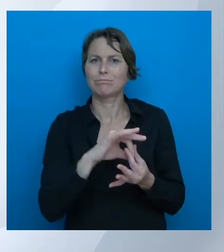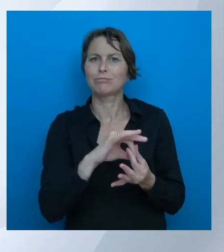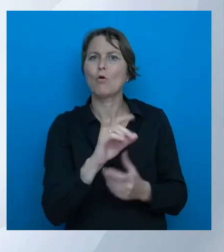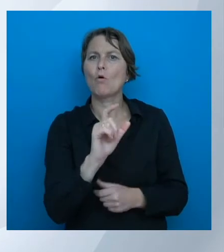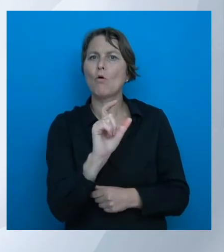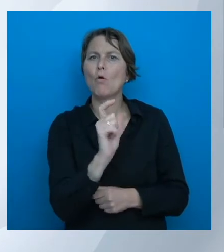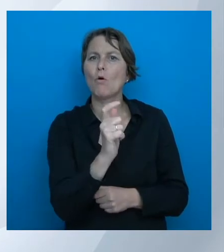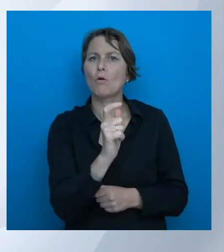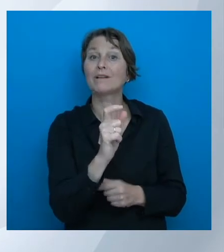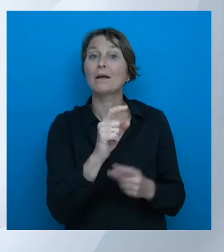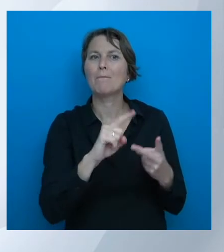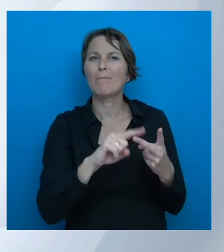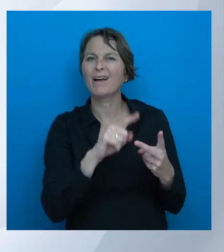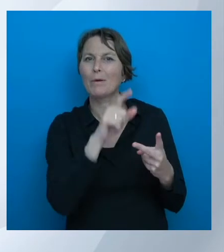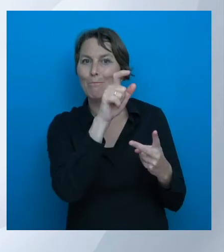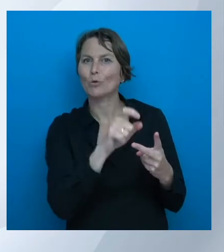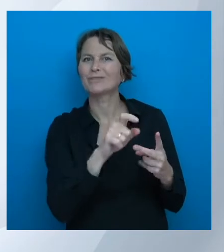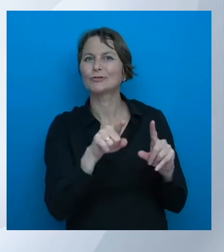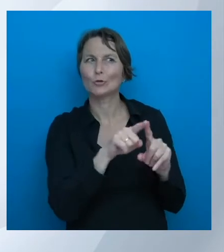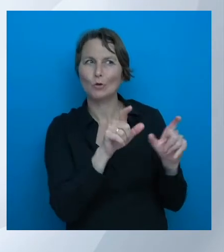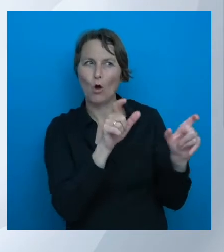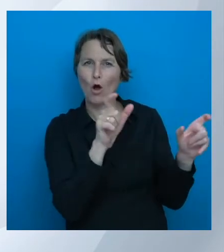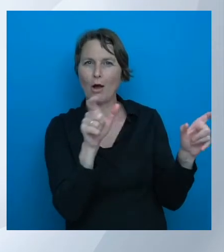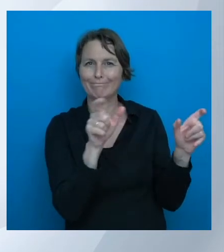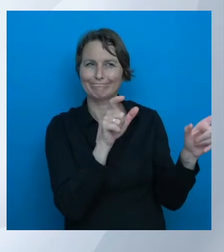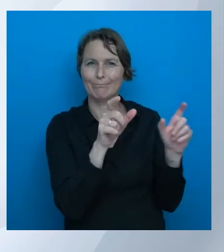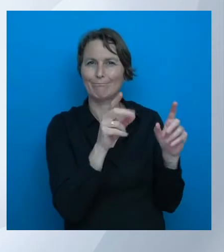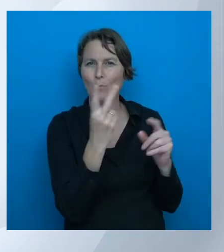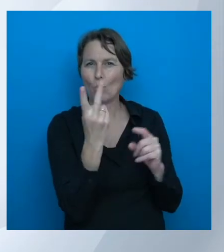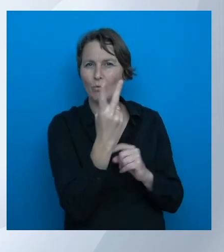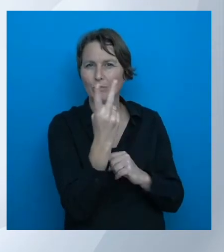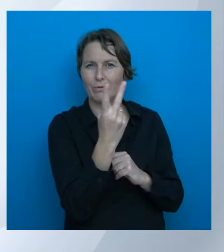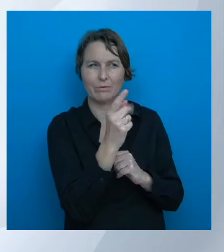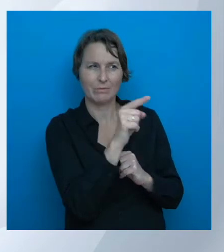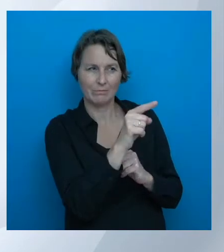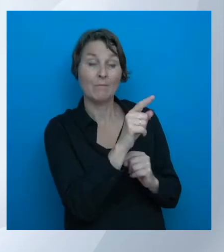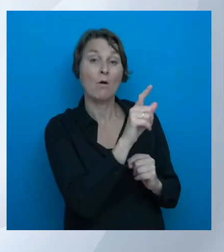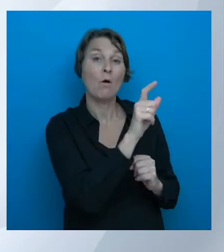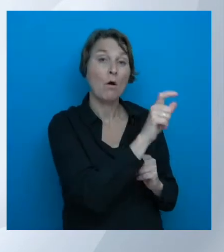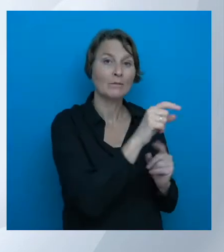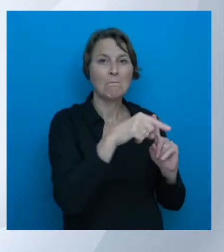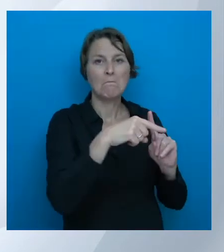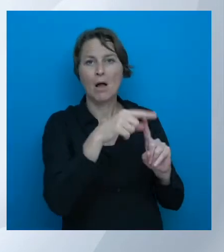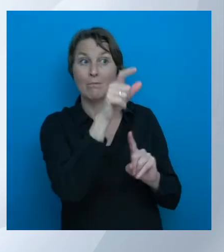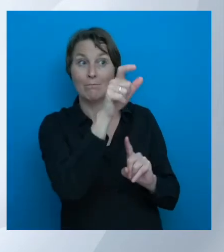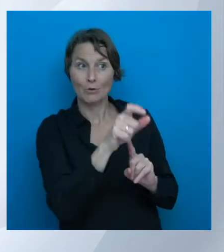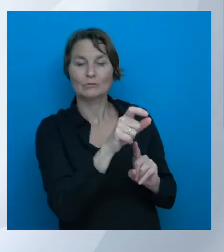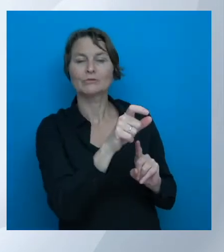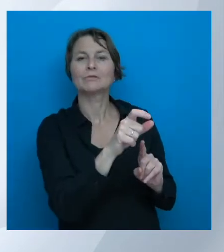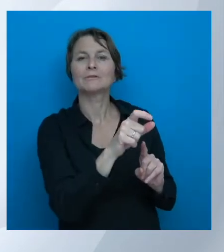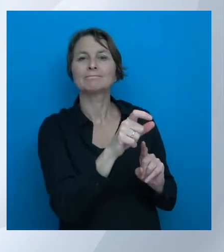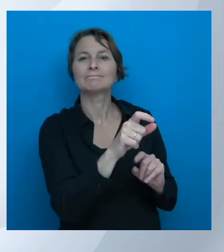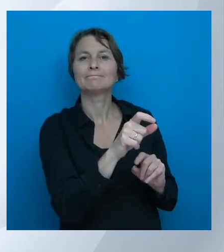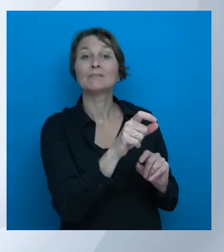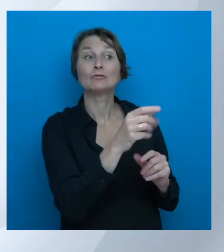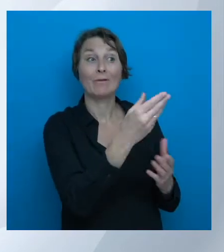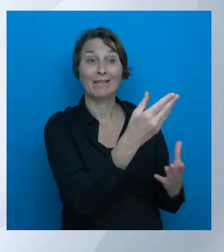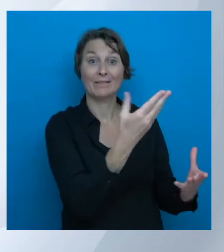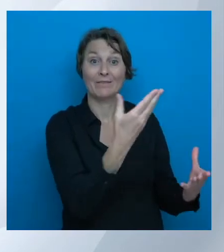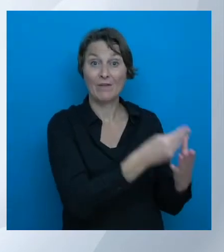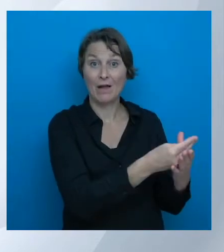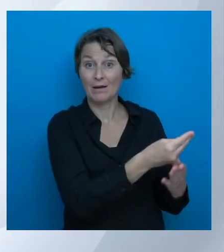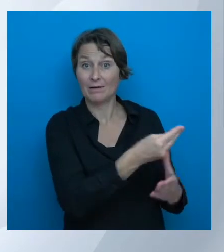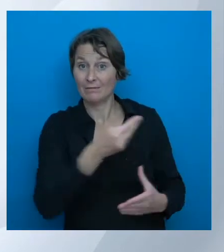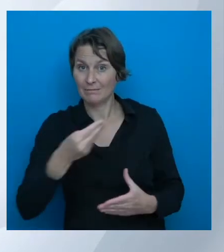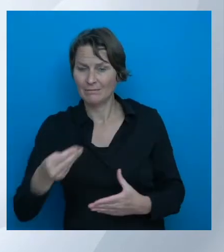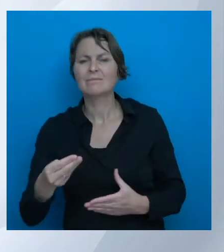user. So we could then parse this file with Python, and the only thing that